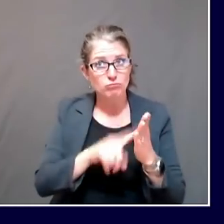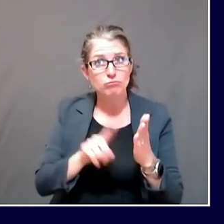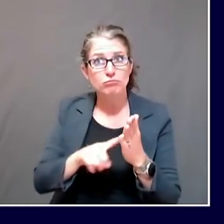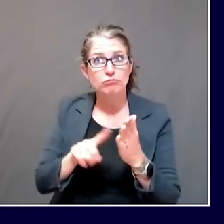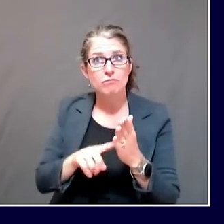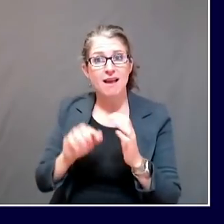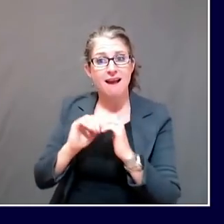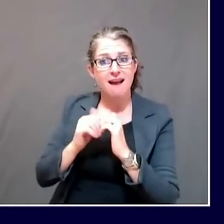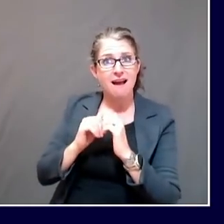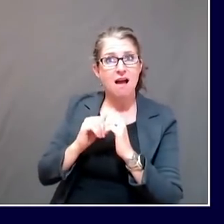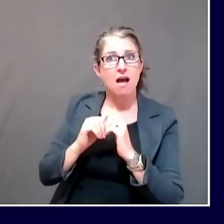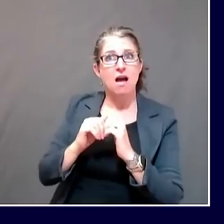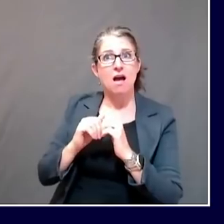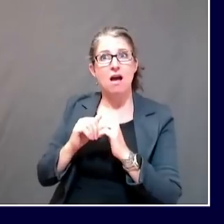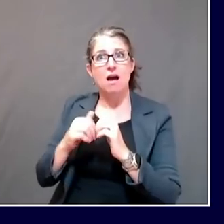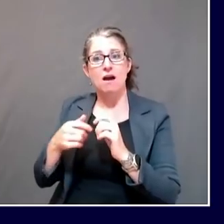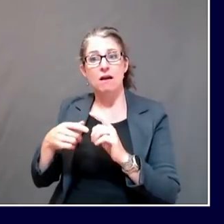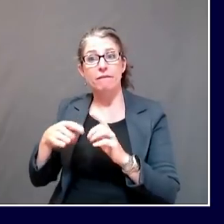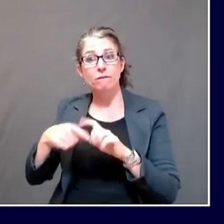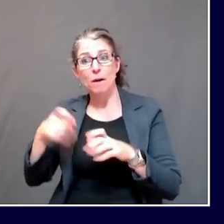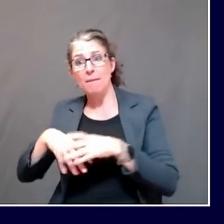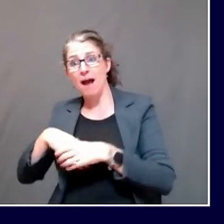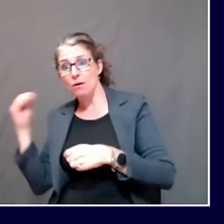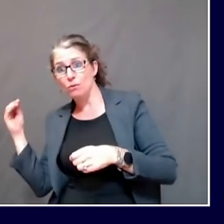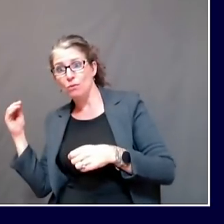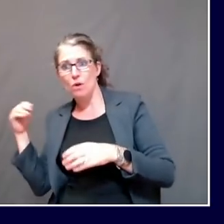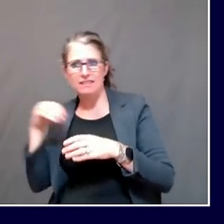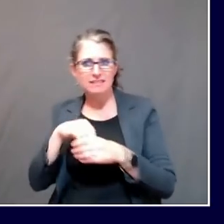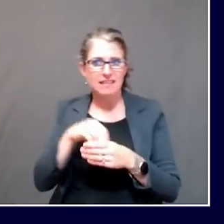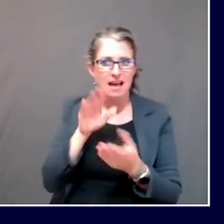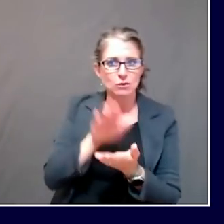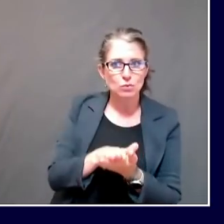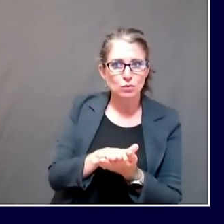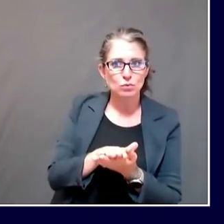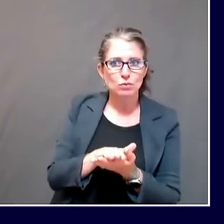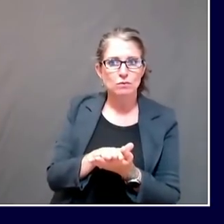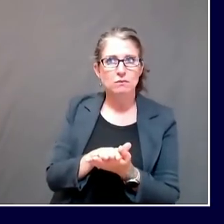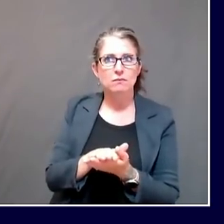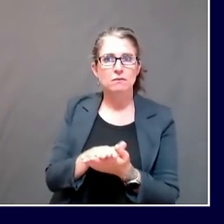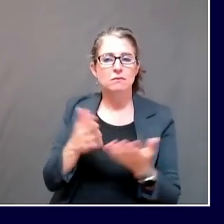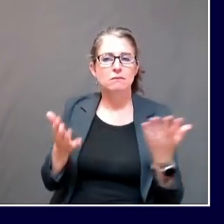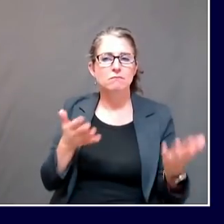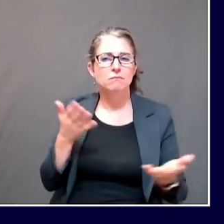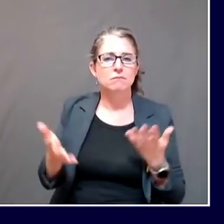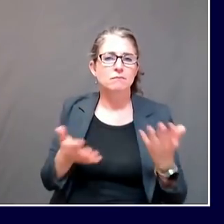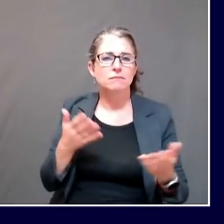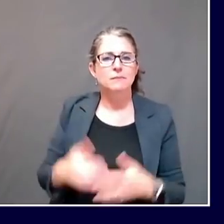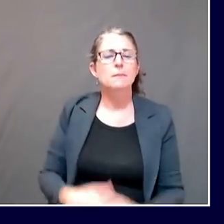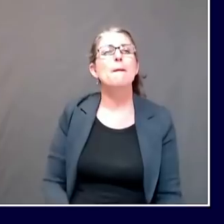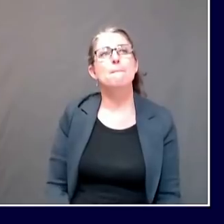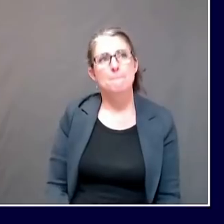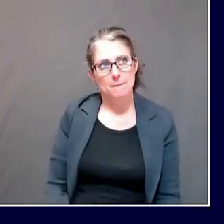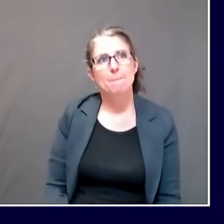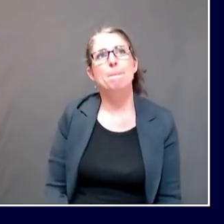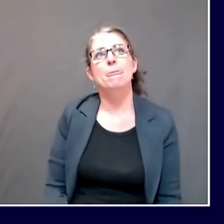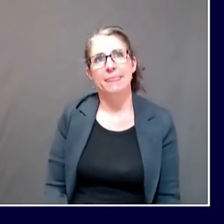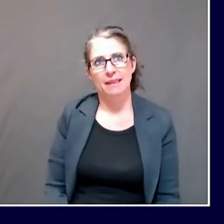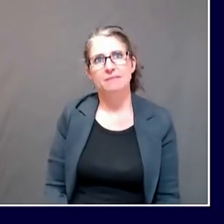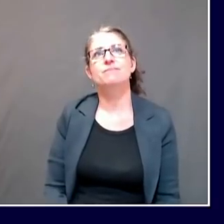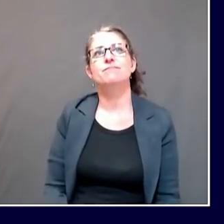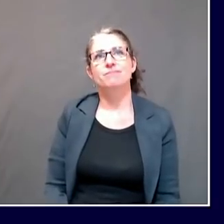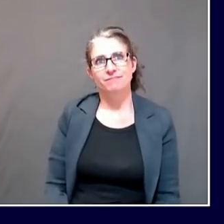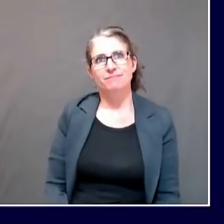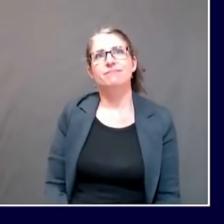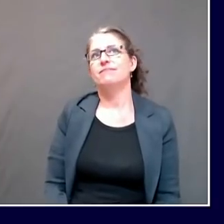Sure, Patty. As a policy, we don't comment on specific cases. What I will tell you is that we are aware